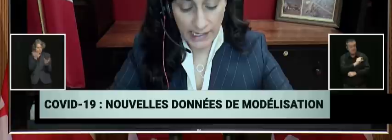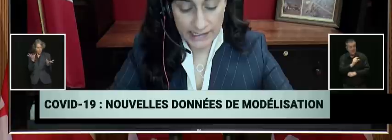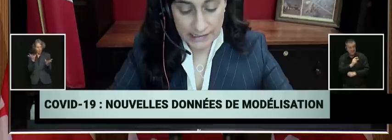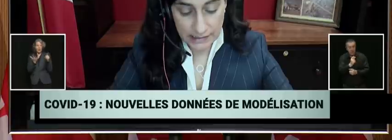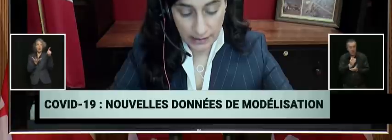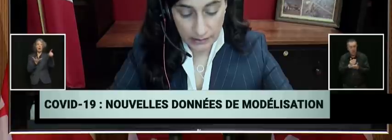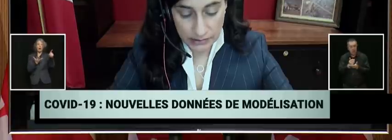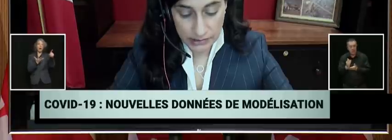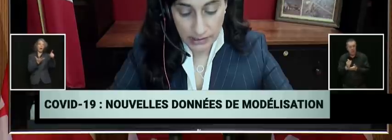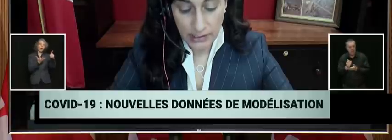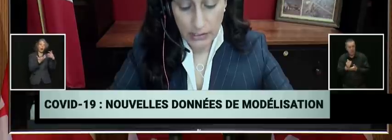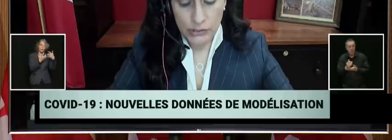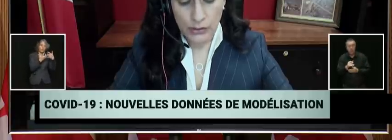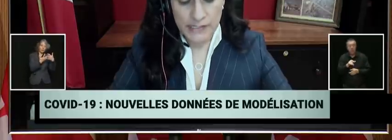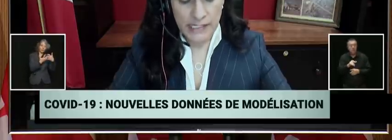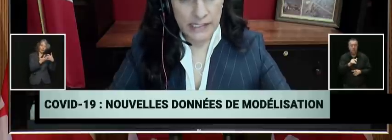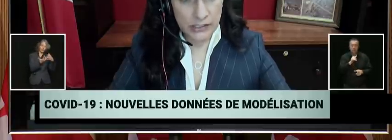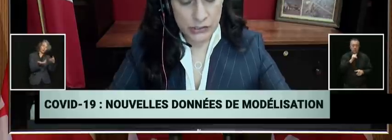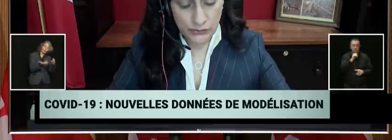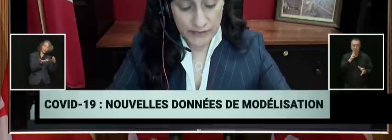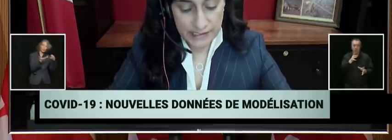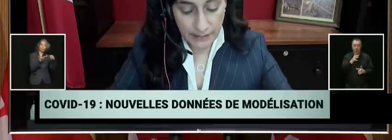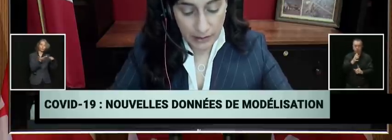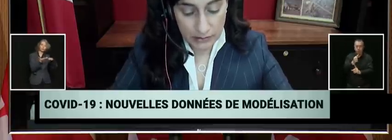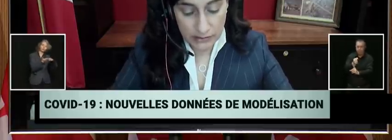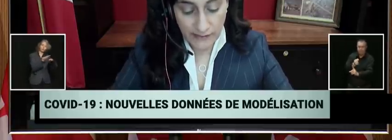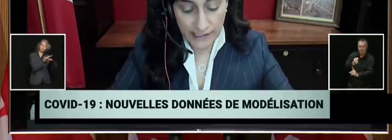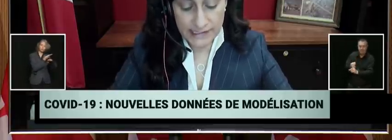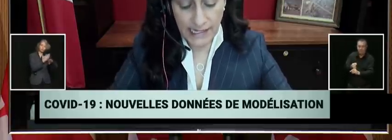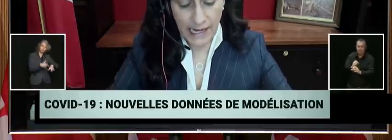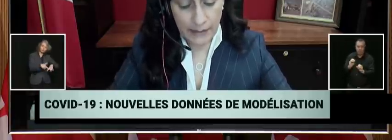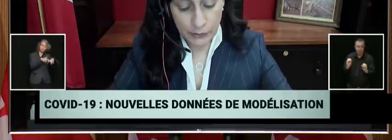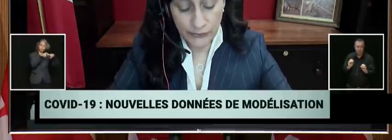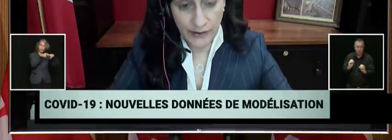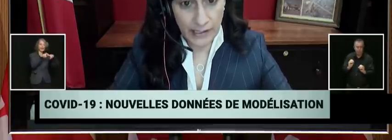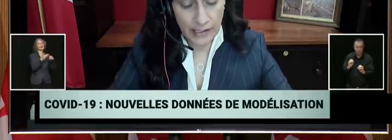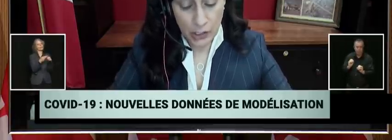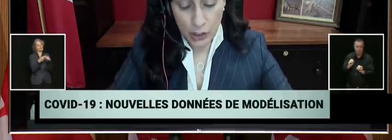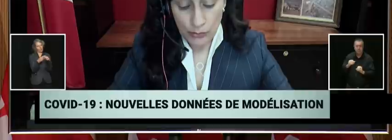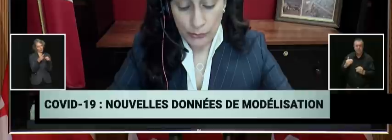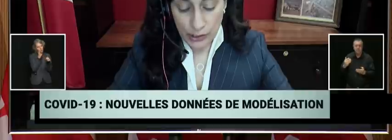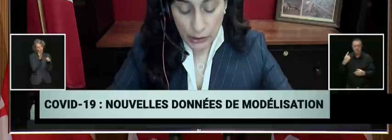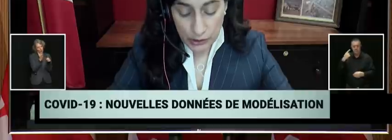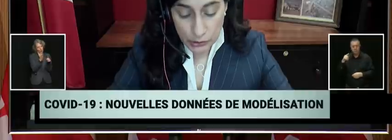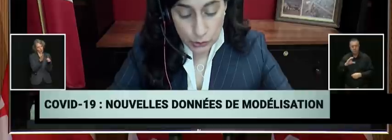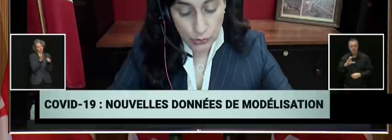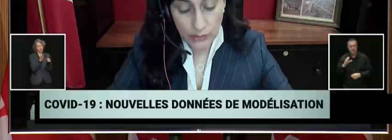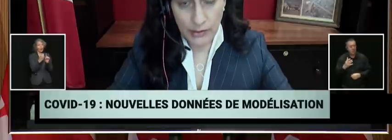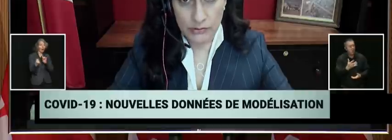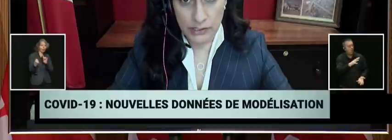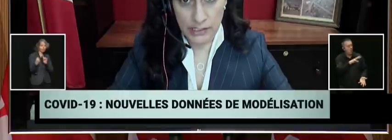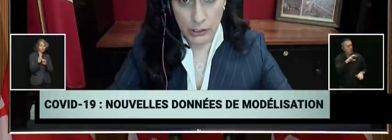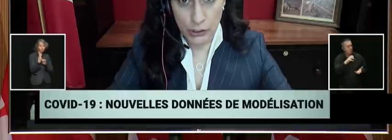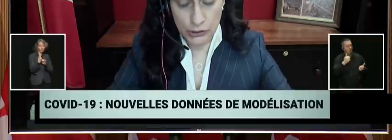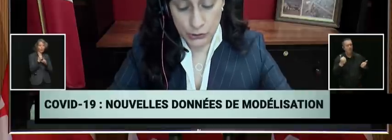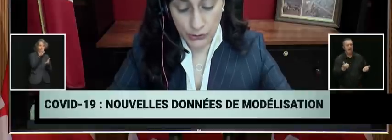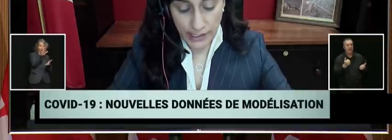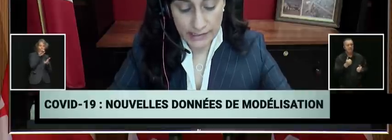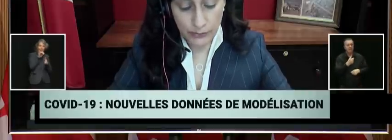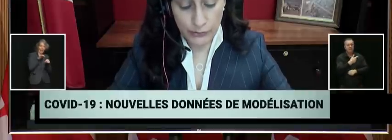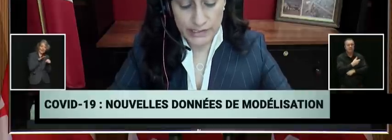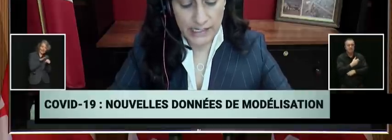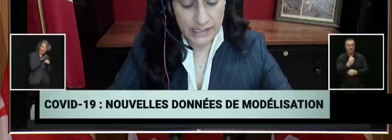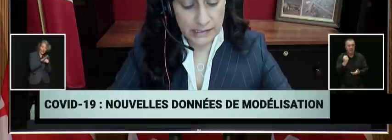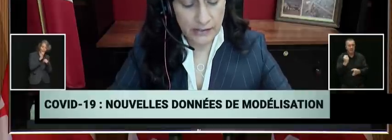aucune incidence d'obtenir suffisamment de vaccins approuvés pour que tout le monde qui le